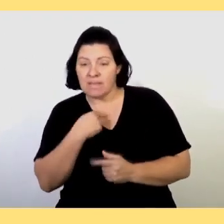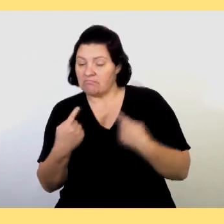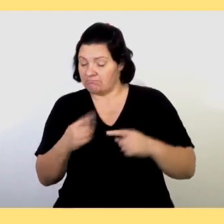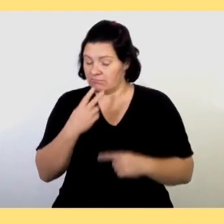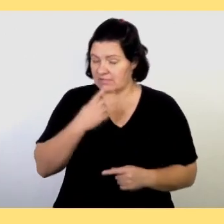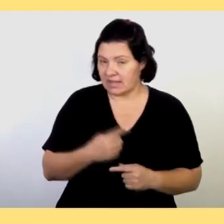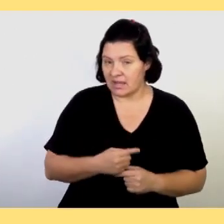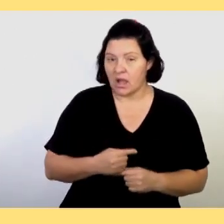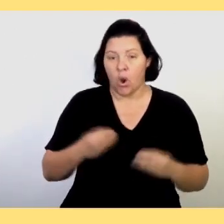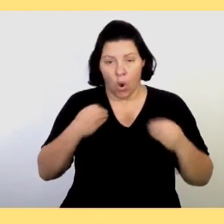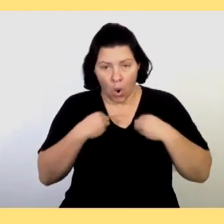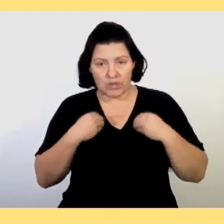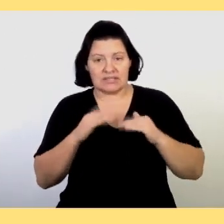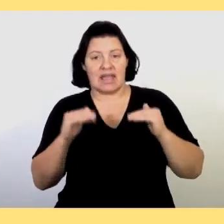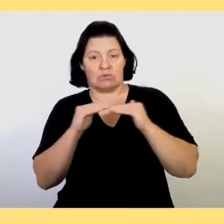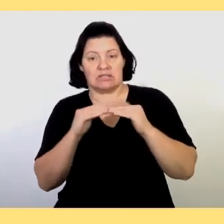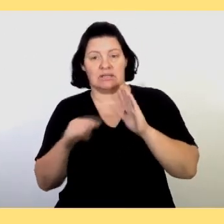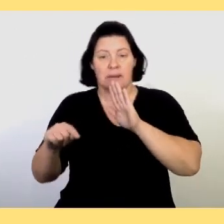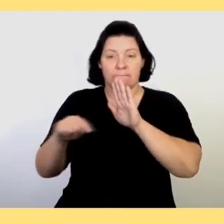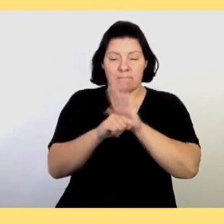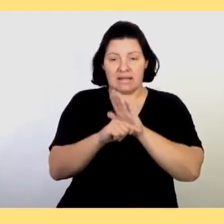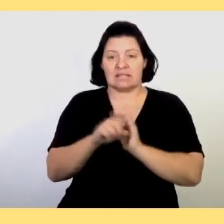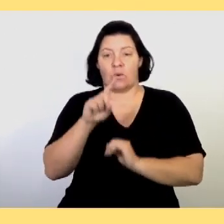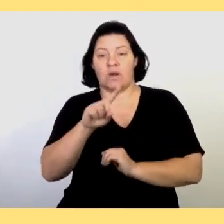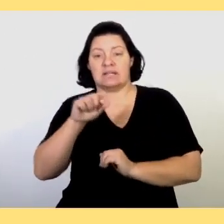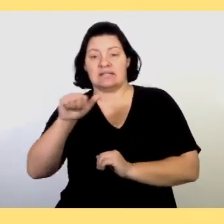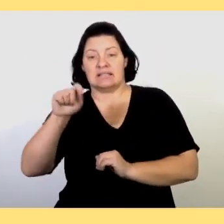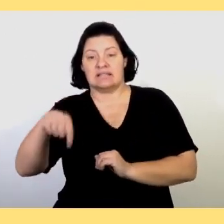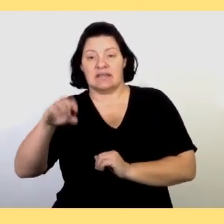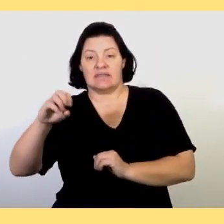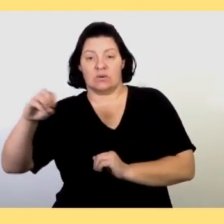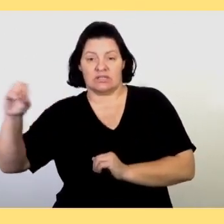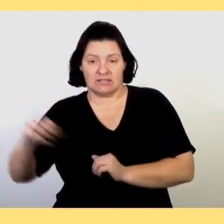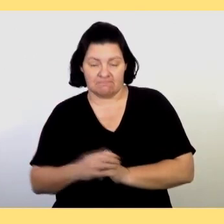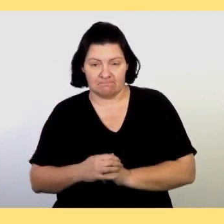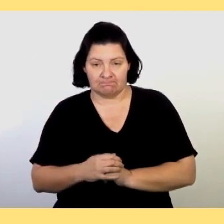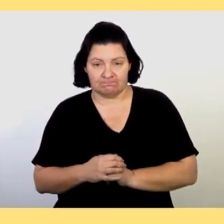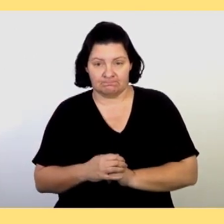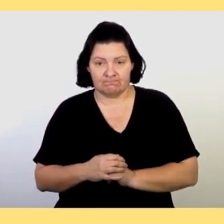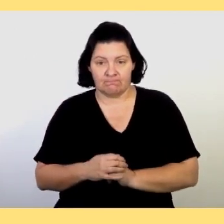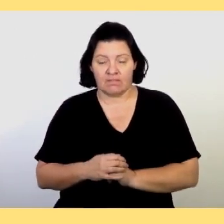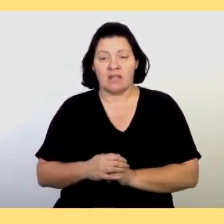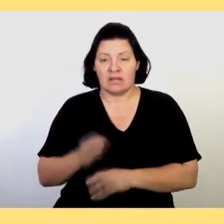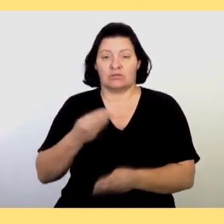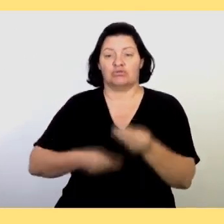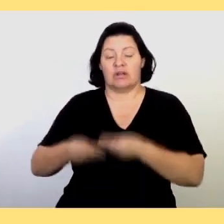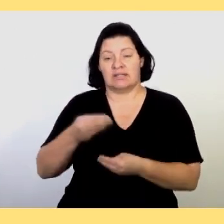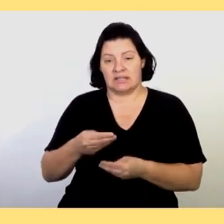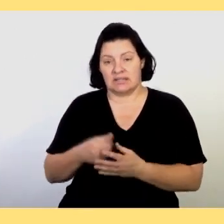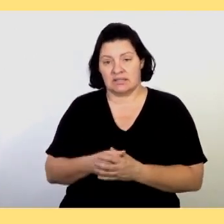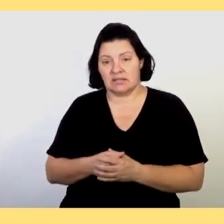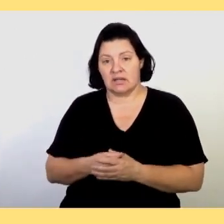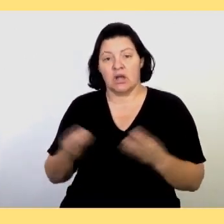now coming to say owner's equity minus 16,000. And then